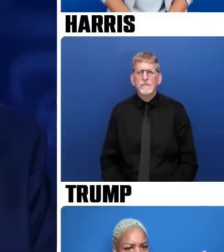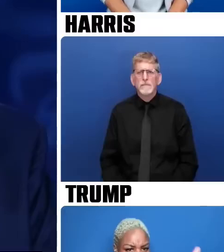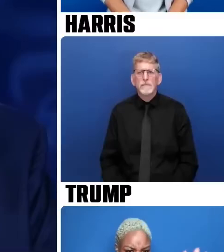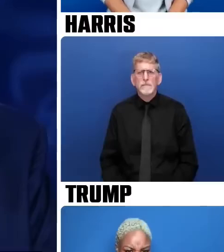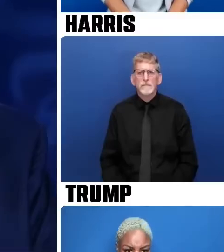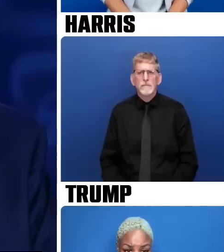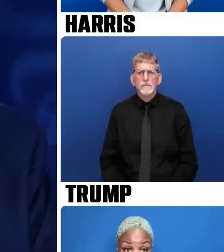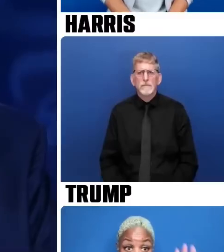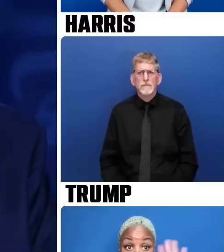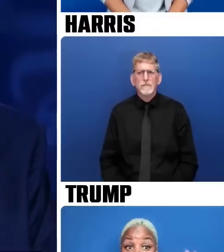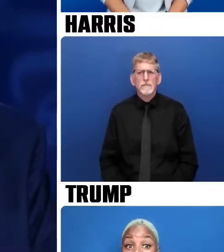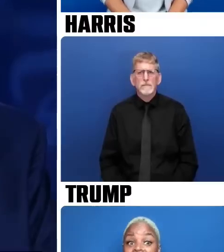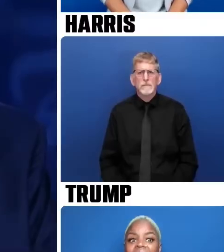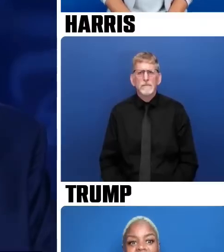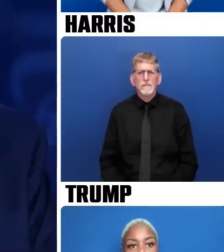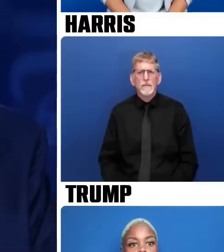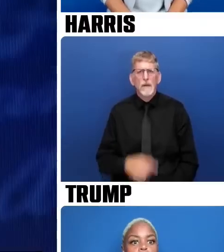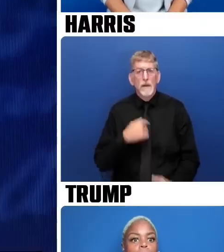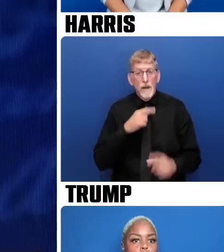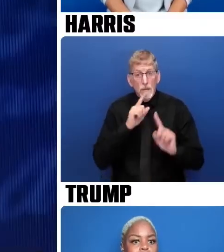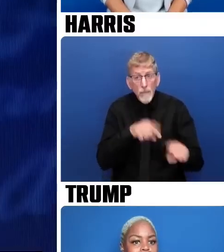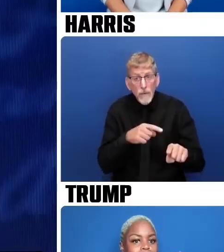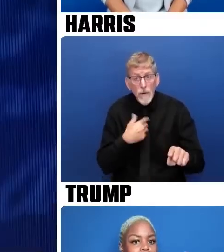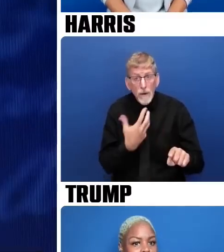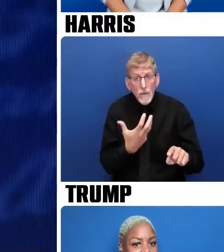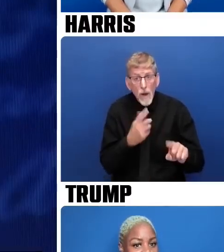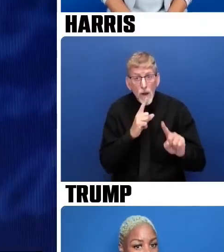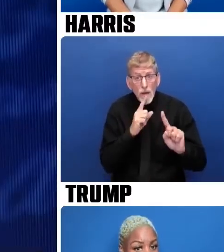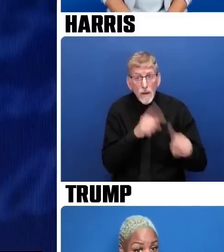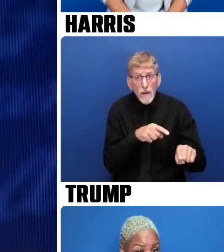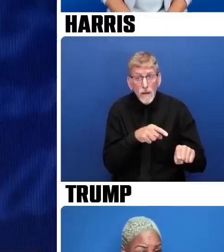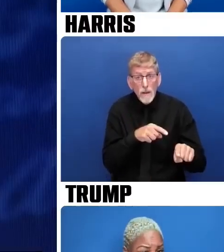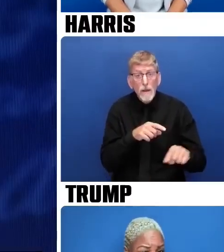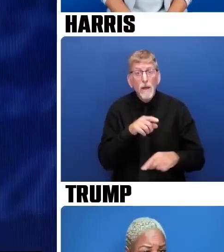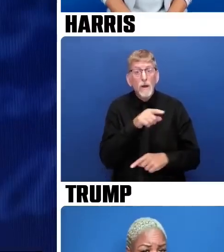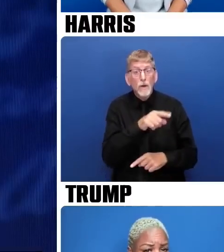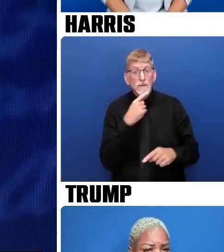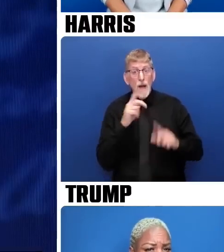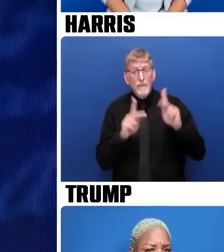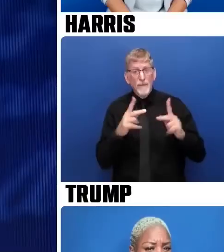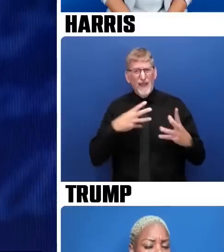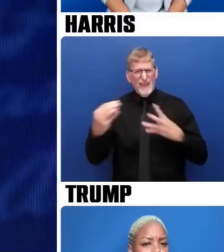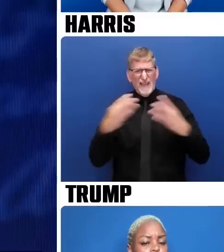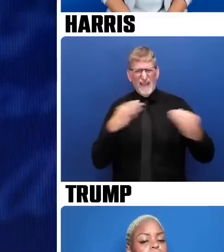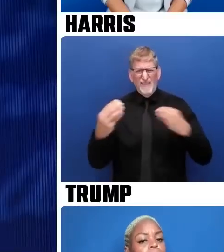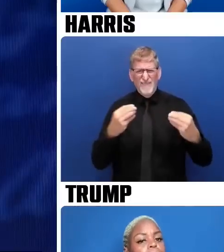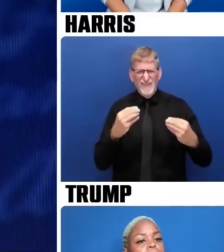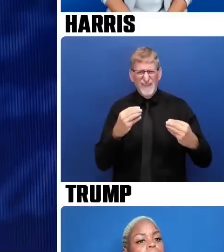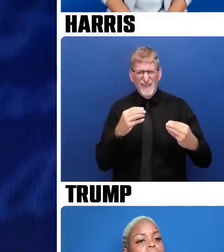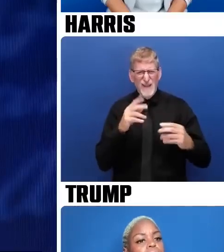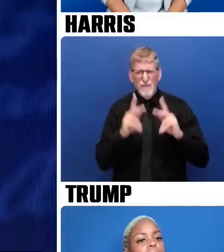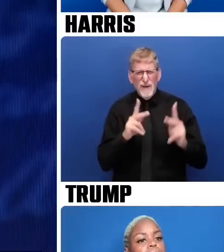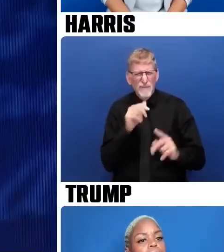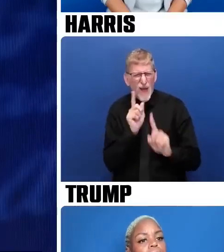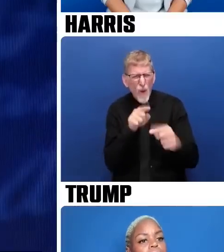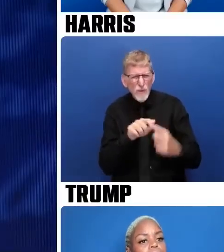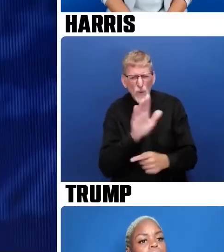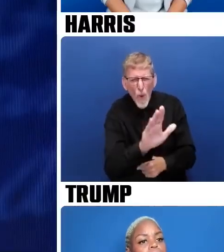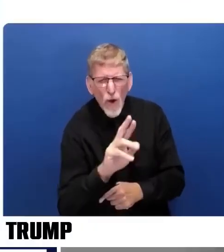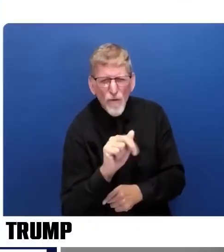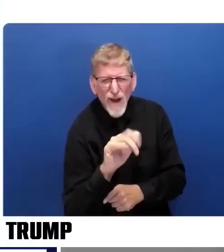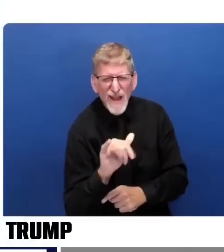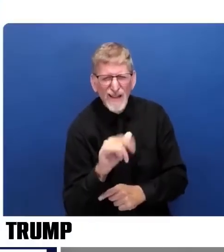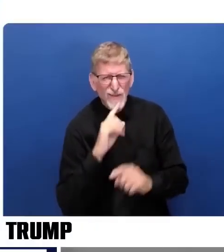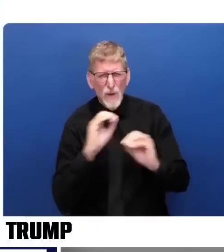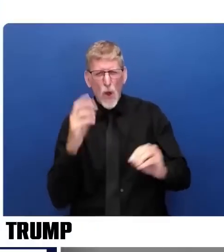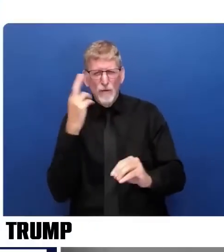First, let me respond as to the Please. rallies. She said people start leaving. People don't go to her rallies. There's no reason to go. And the people that do go,